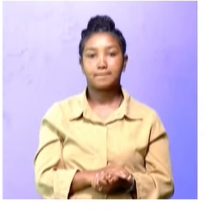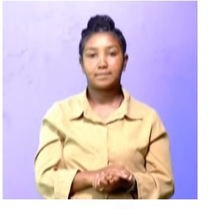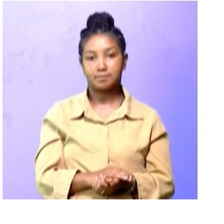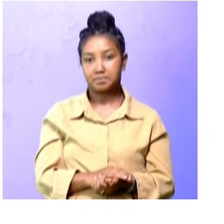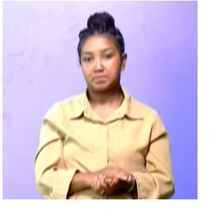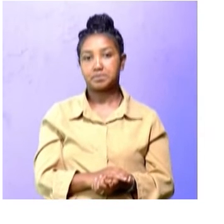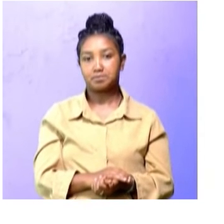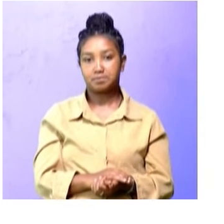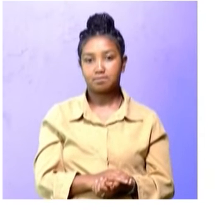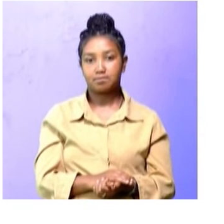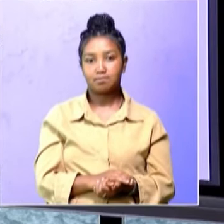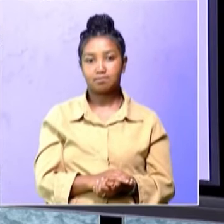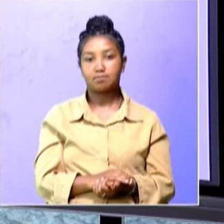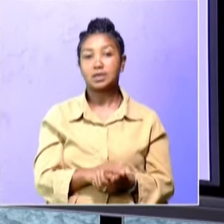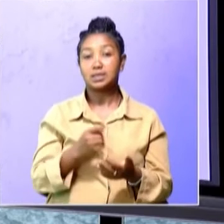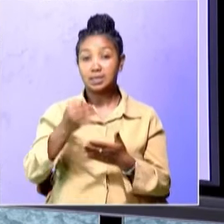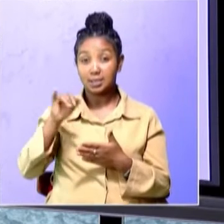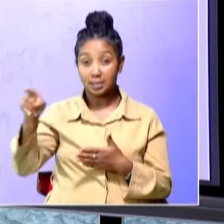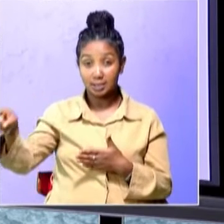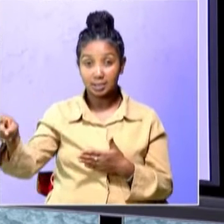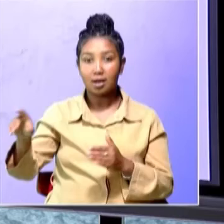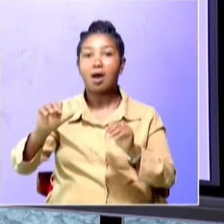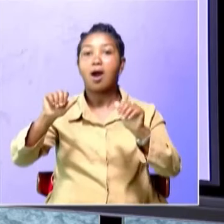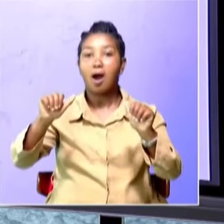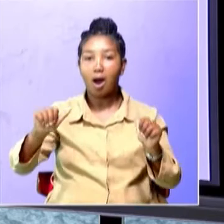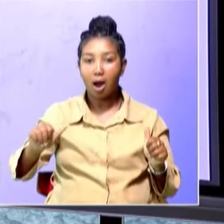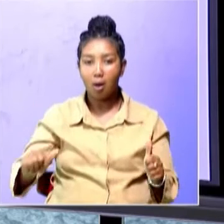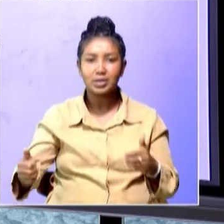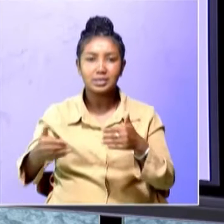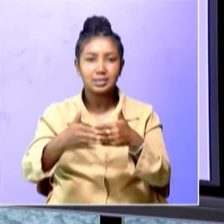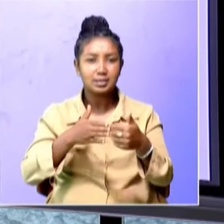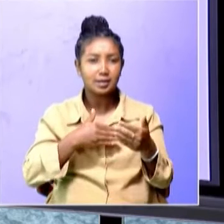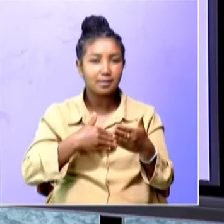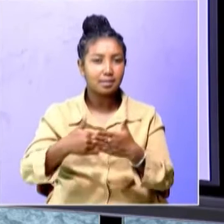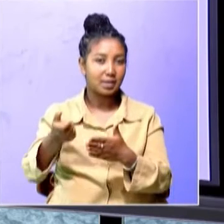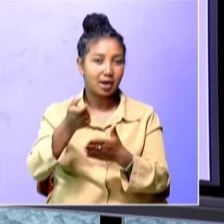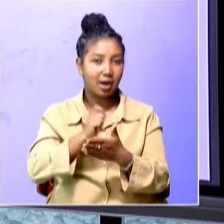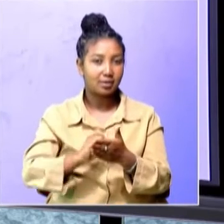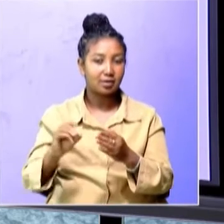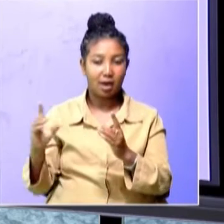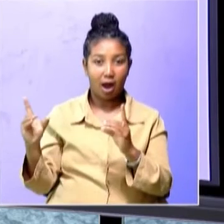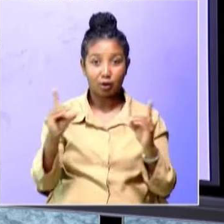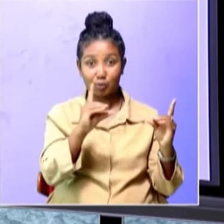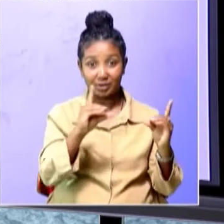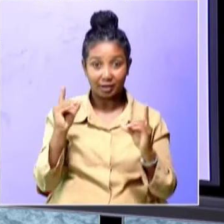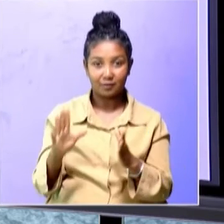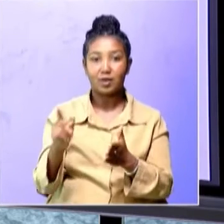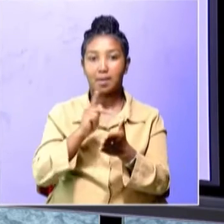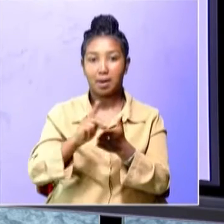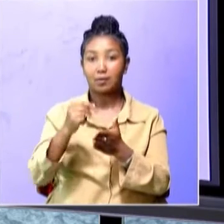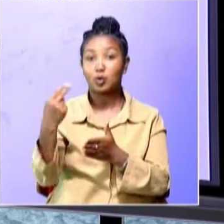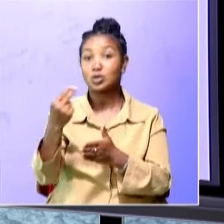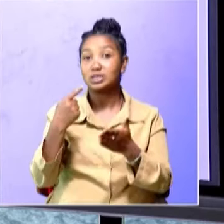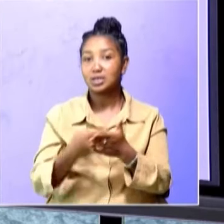Here we go. This is how we simply write argumentative paragraph